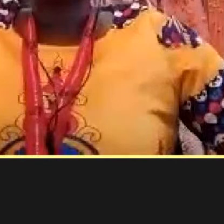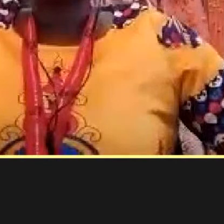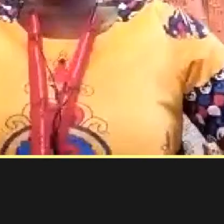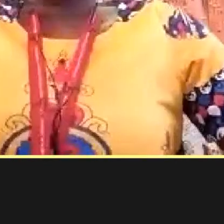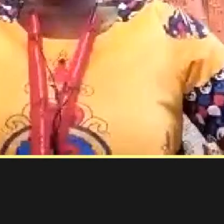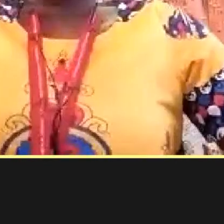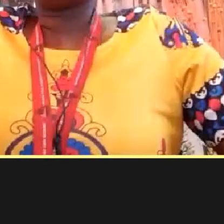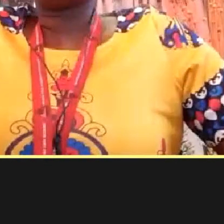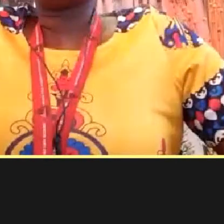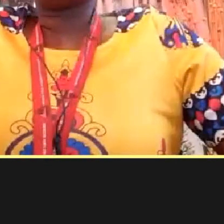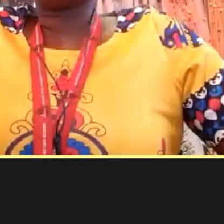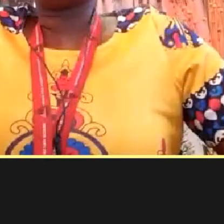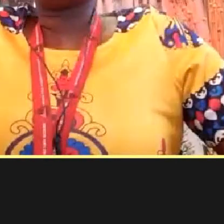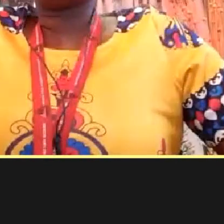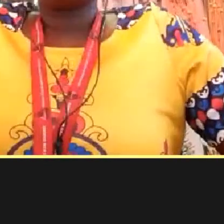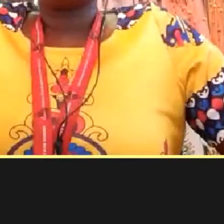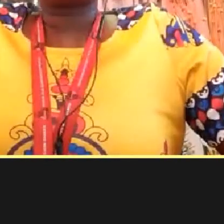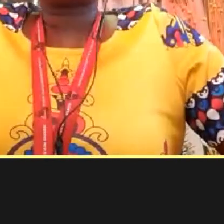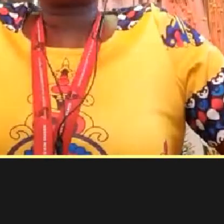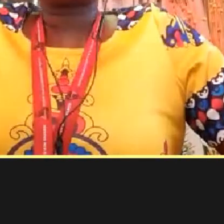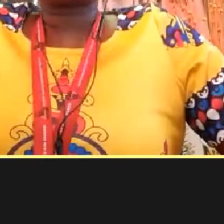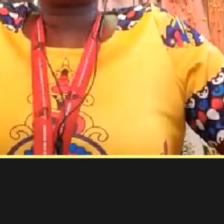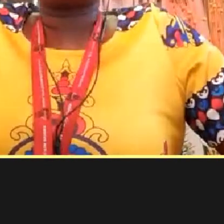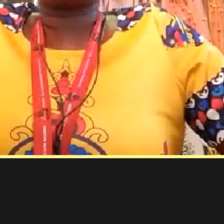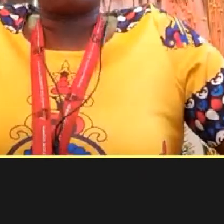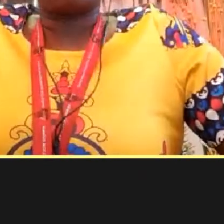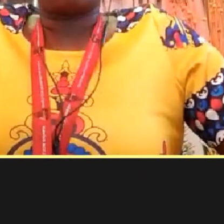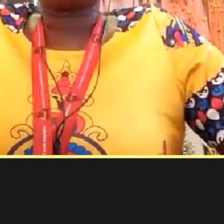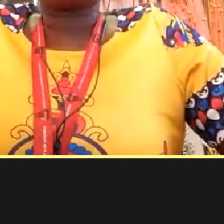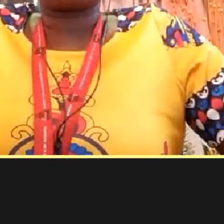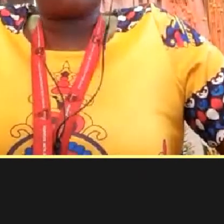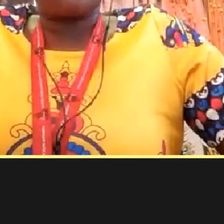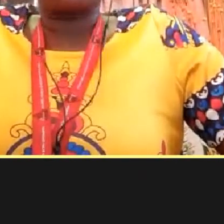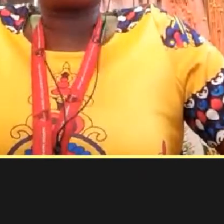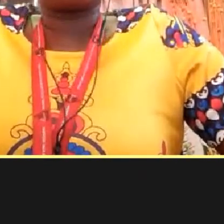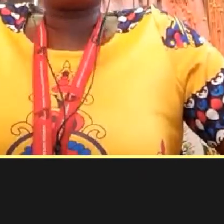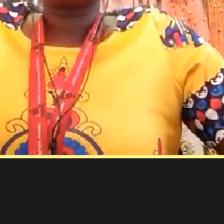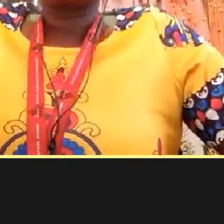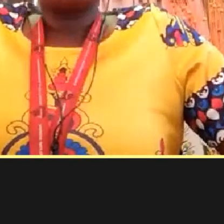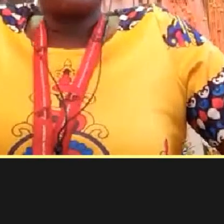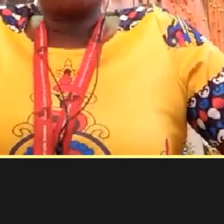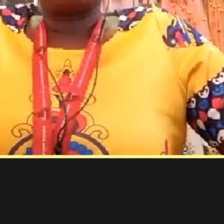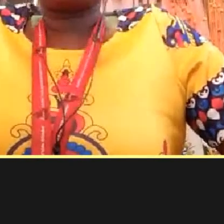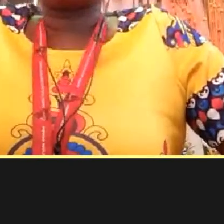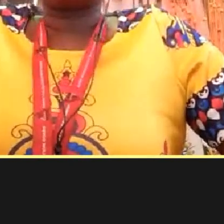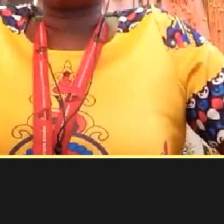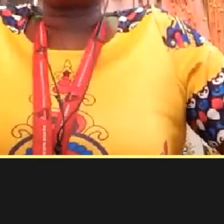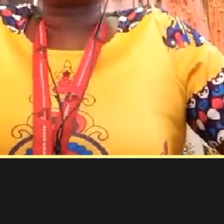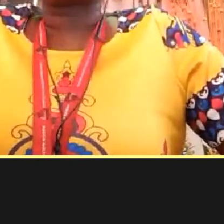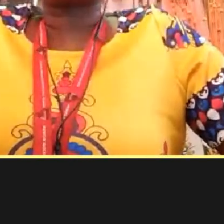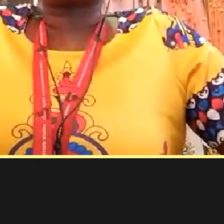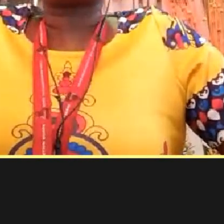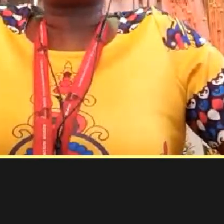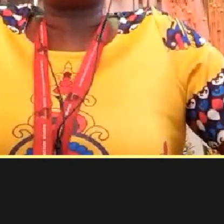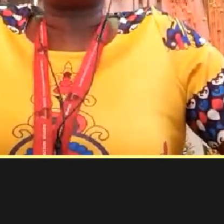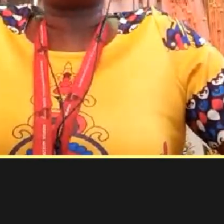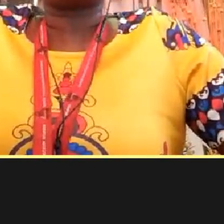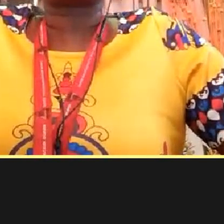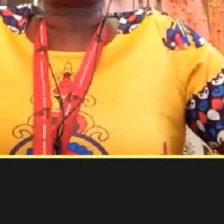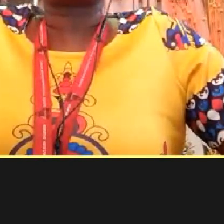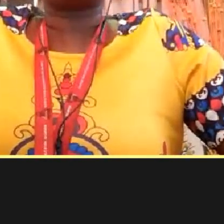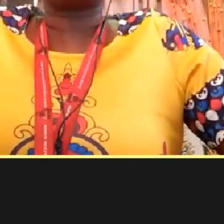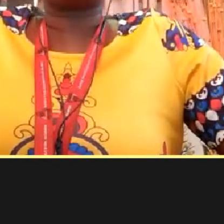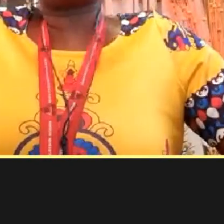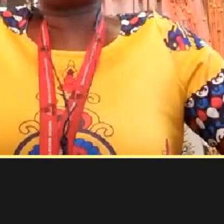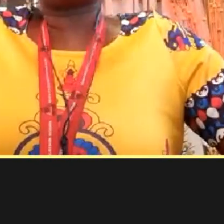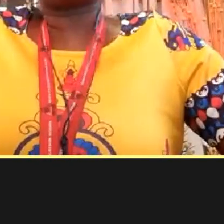that you've learned a lot. Evelyn, thank you very much. Thank you also for the interpreter who was